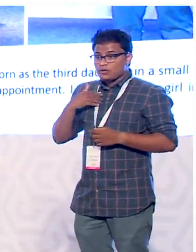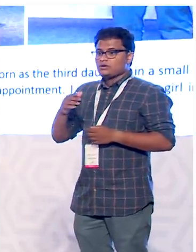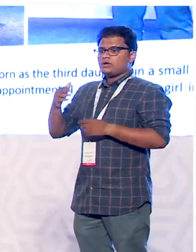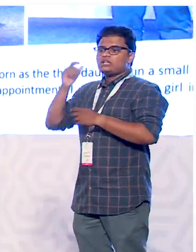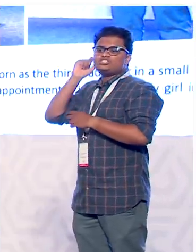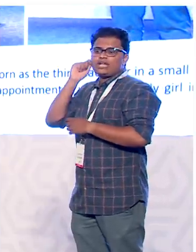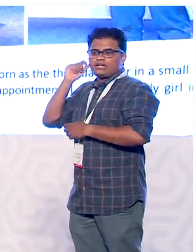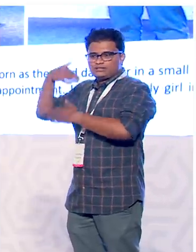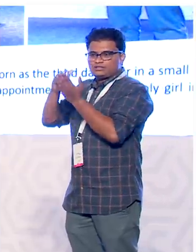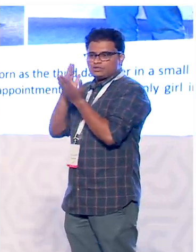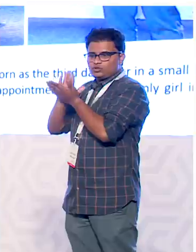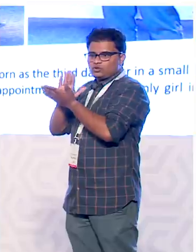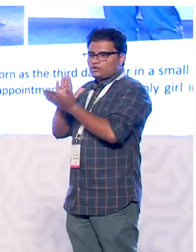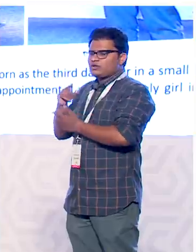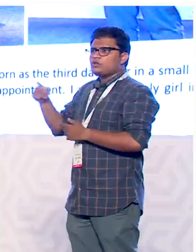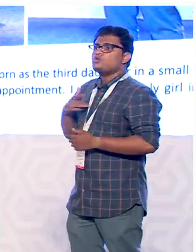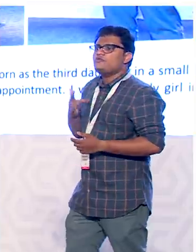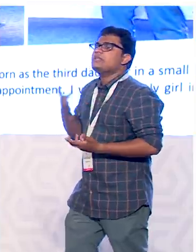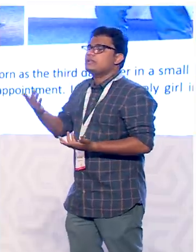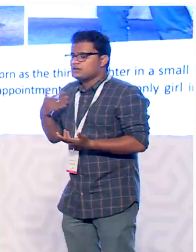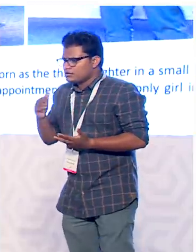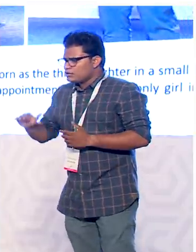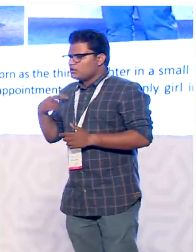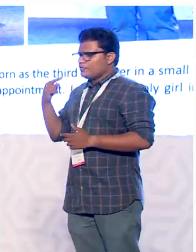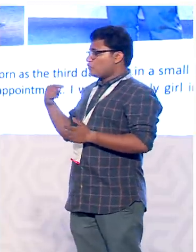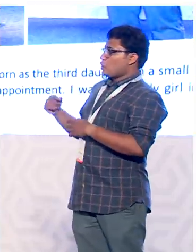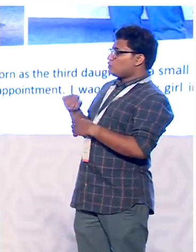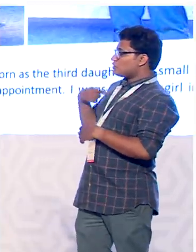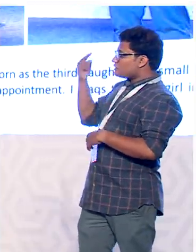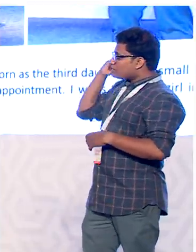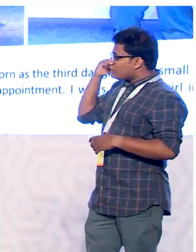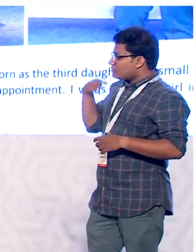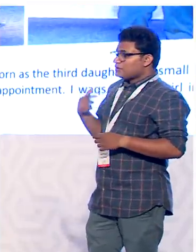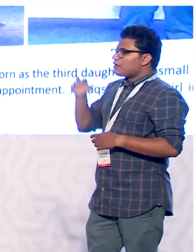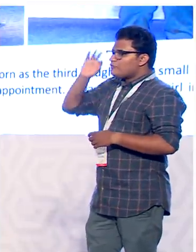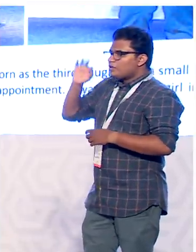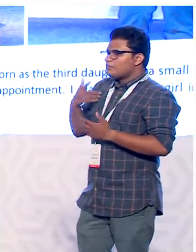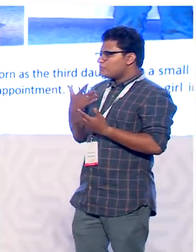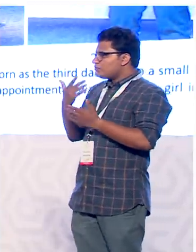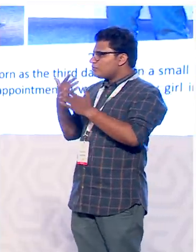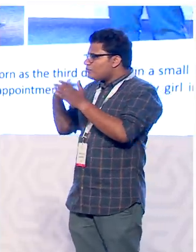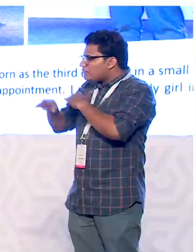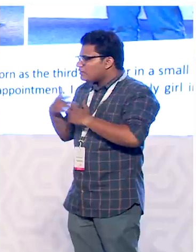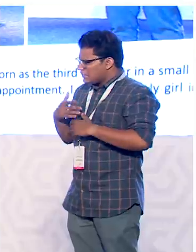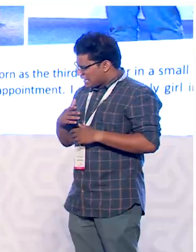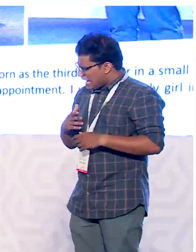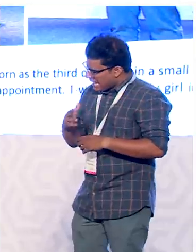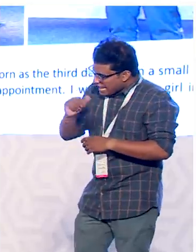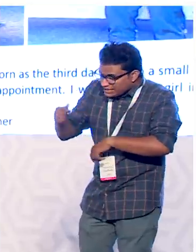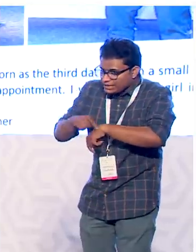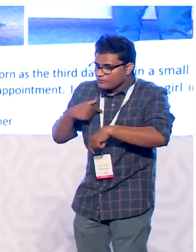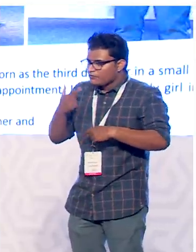Film Institute. That's what I was talking about. How does that feel? We have heard that film industry is male-dominated one. Did you ever feel